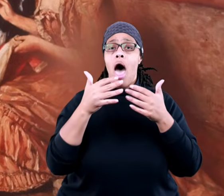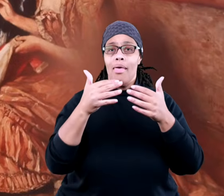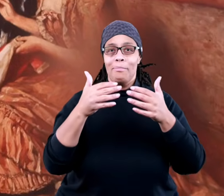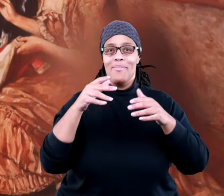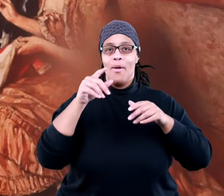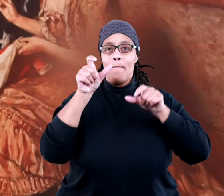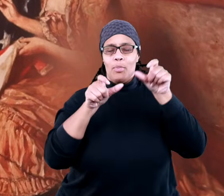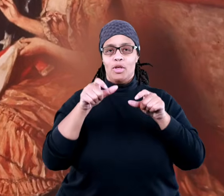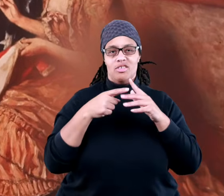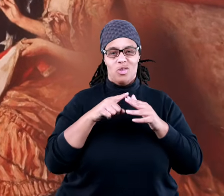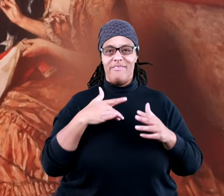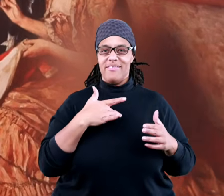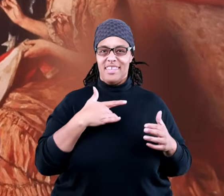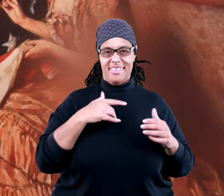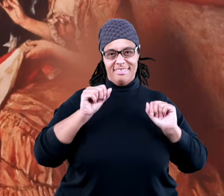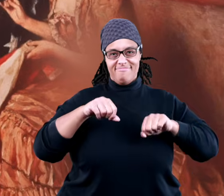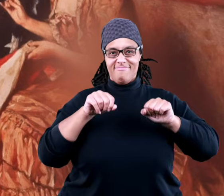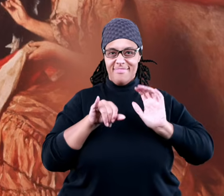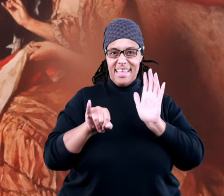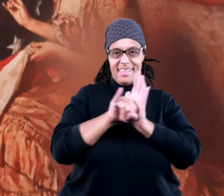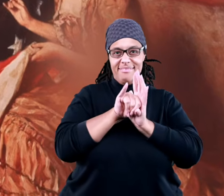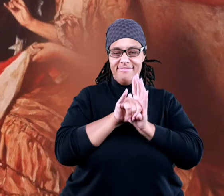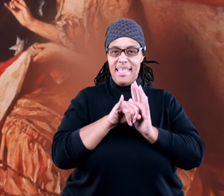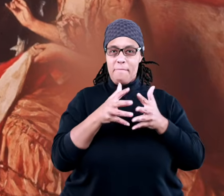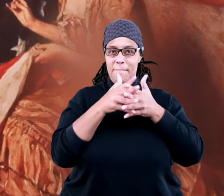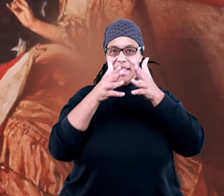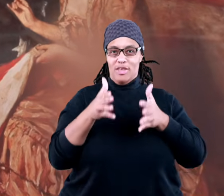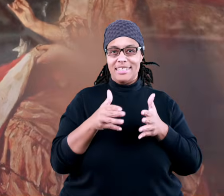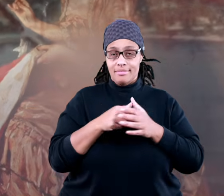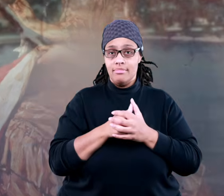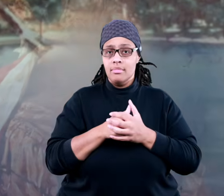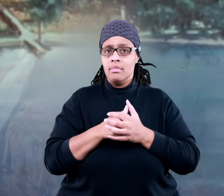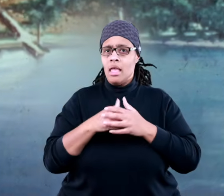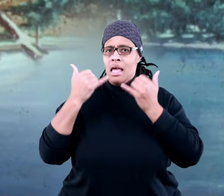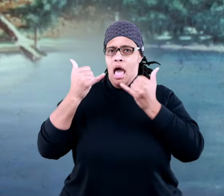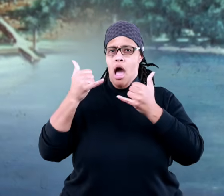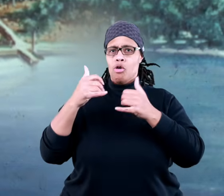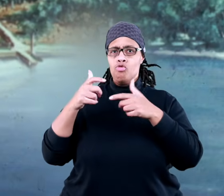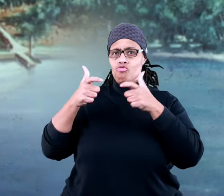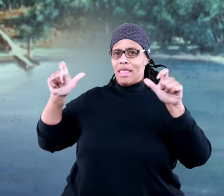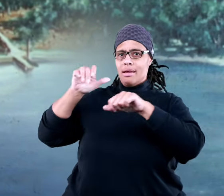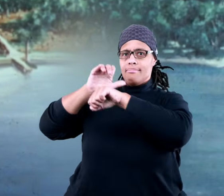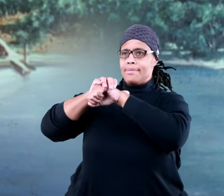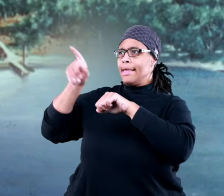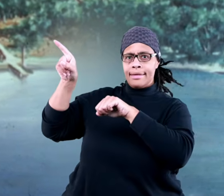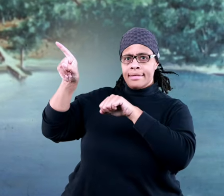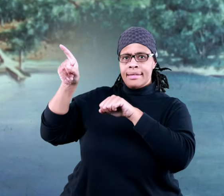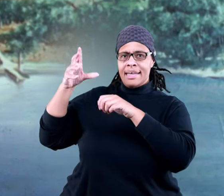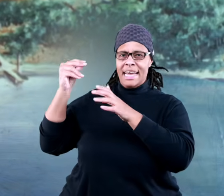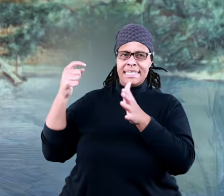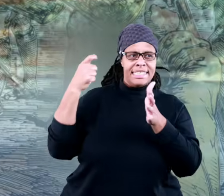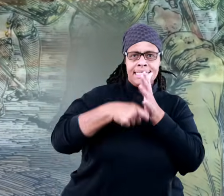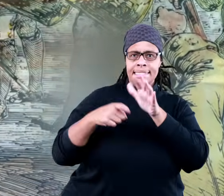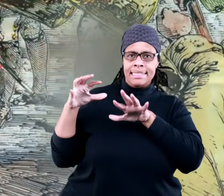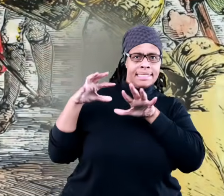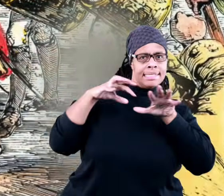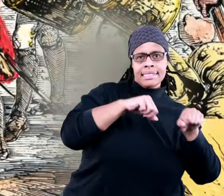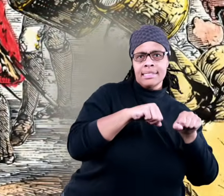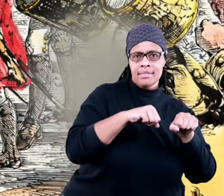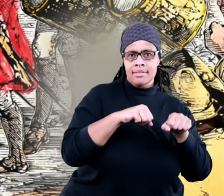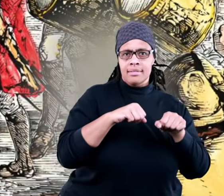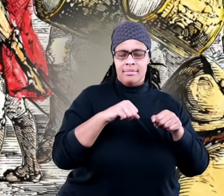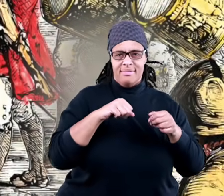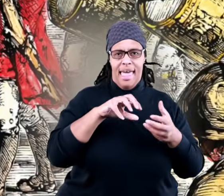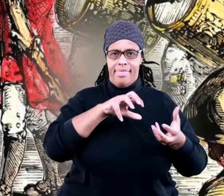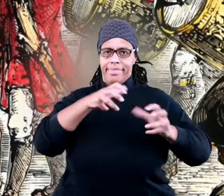the people began to share their identity as Americans. The overreach of Great Britain and the burden of taxation